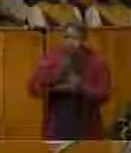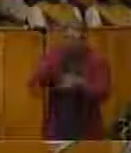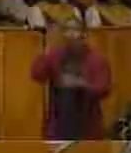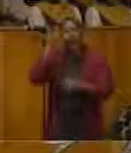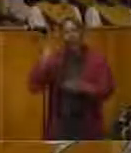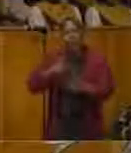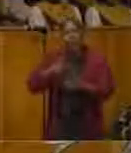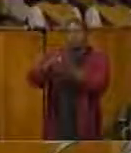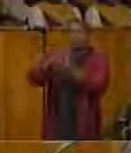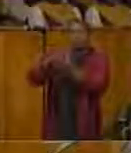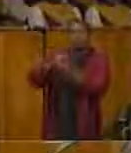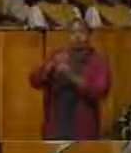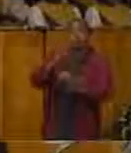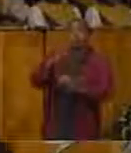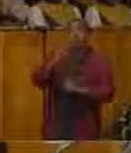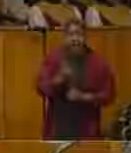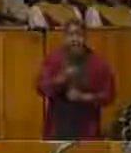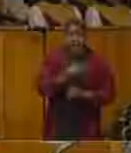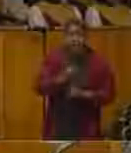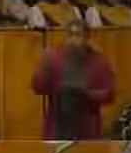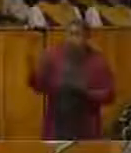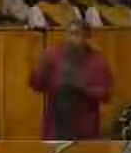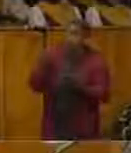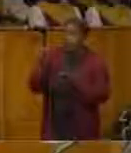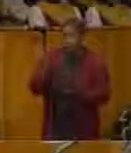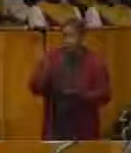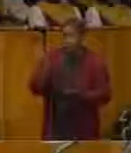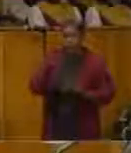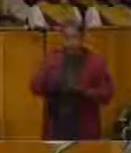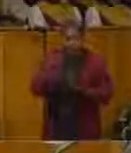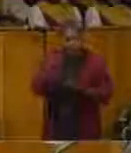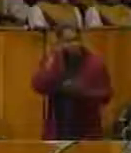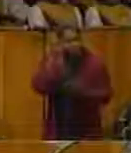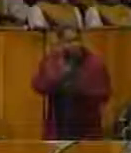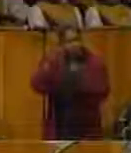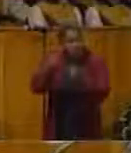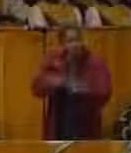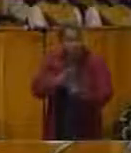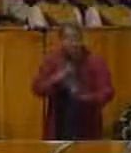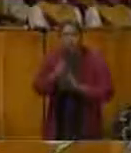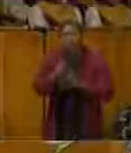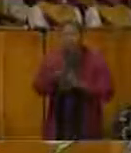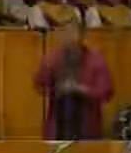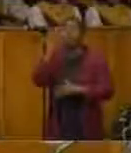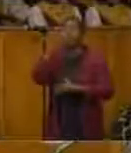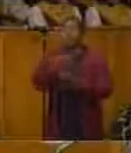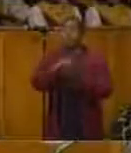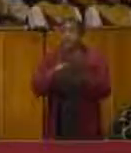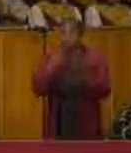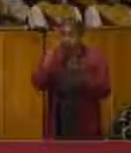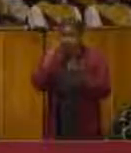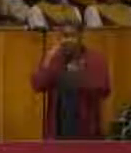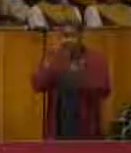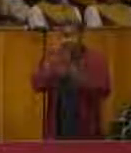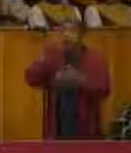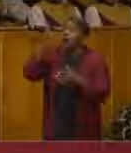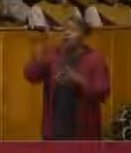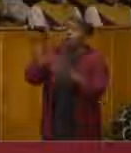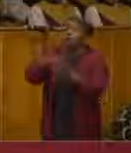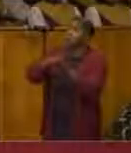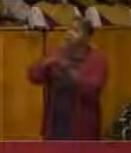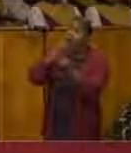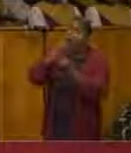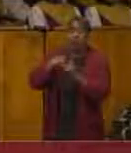we commanded to tithe and bring offerings? Let me give you five reasons why God commands us to